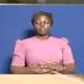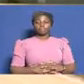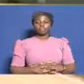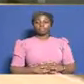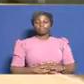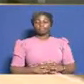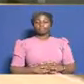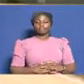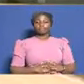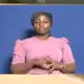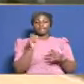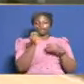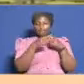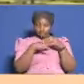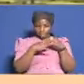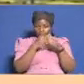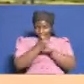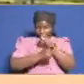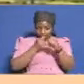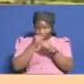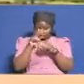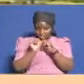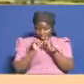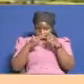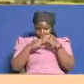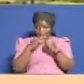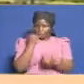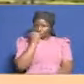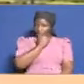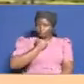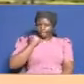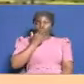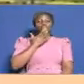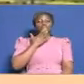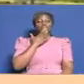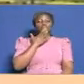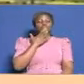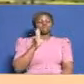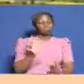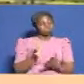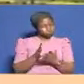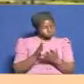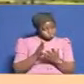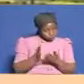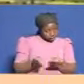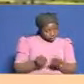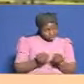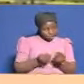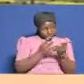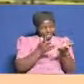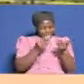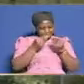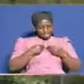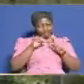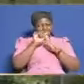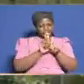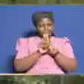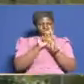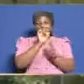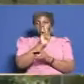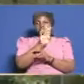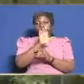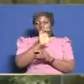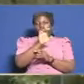In September 2019, Mumias Sugar was placed under receivership by KCB Group with the aim of protecting